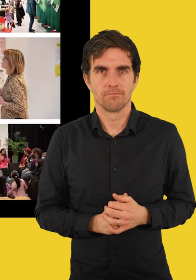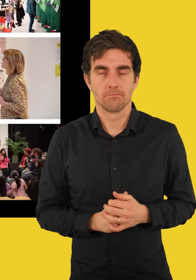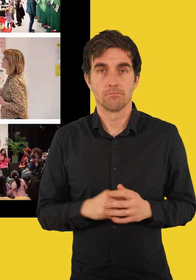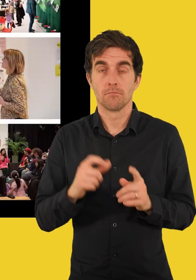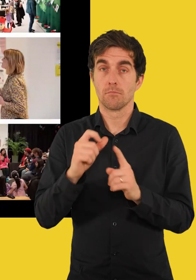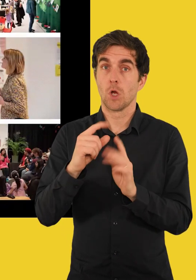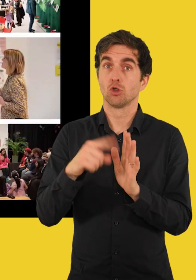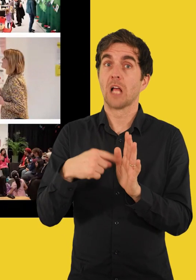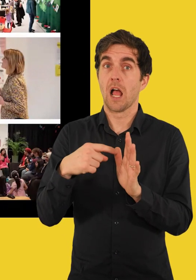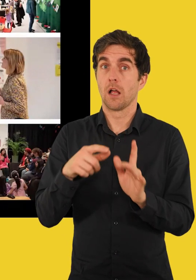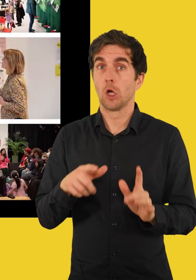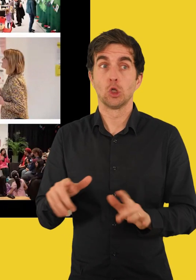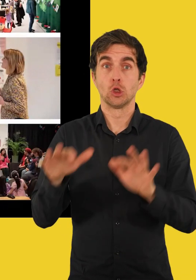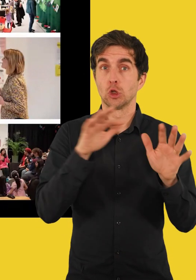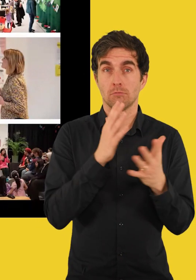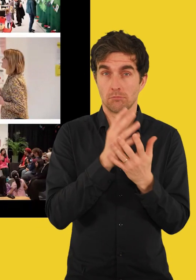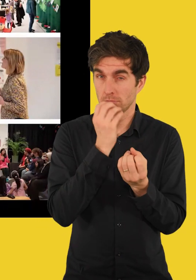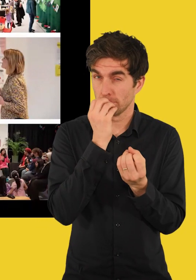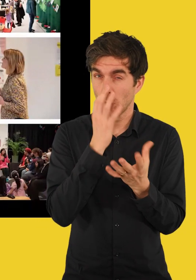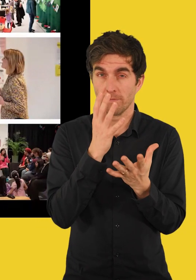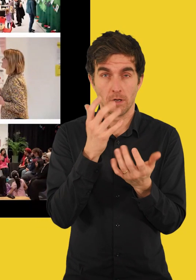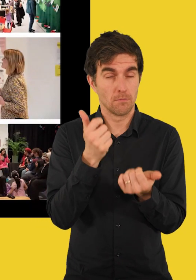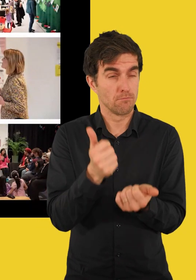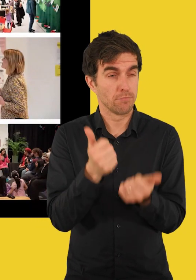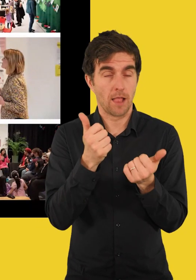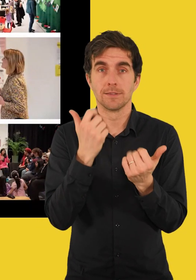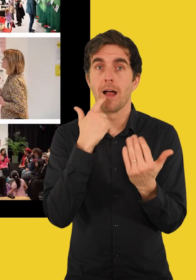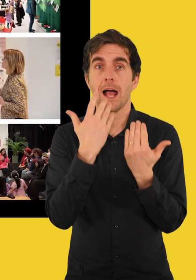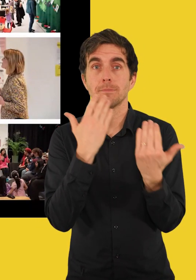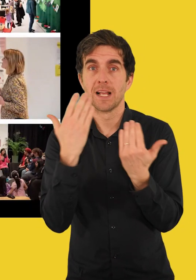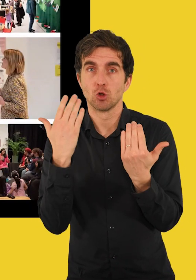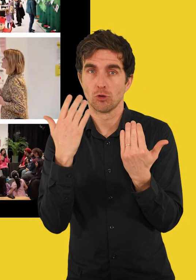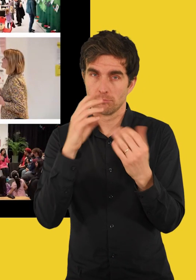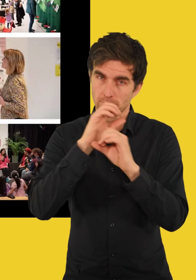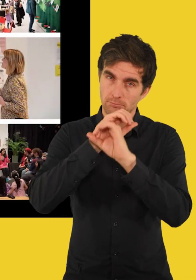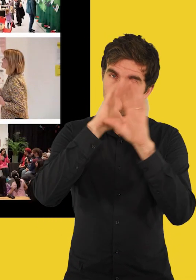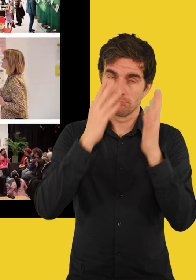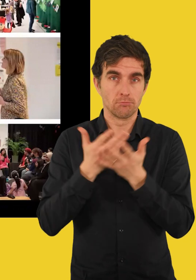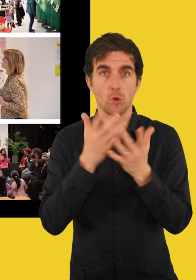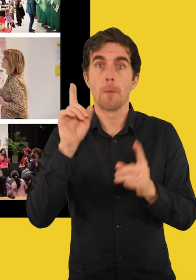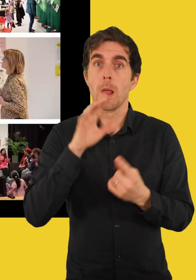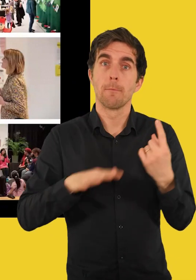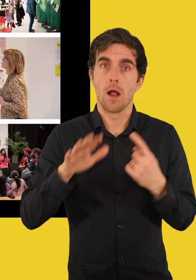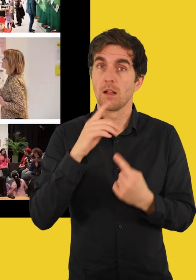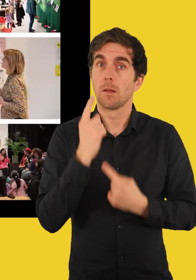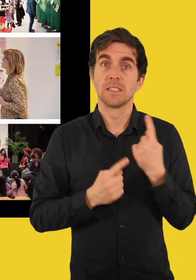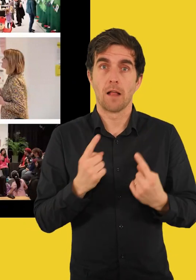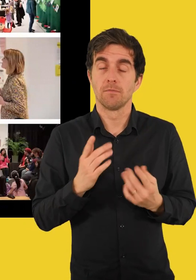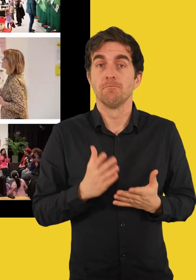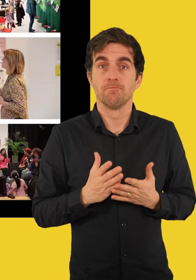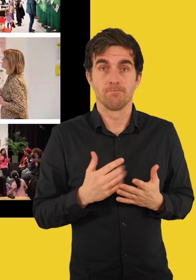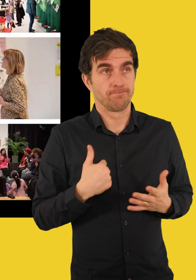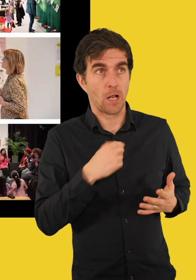The project culminated in this beautiful, brilliant exhibition, which gave a representation to people who usually find